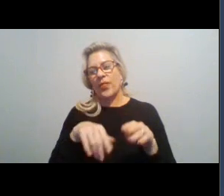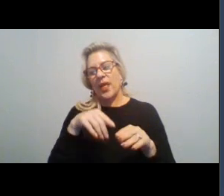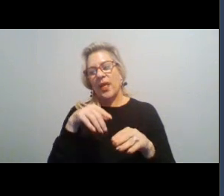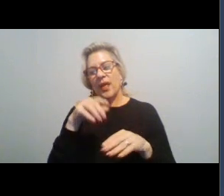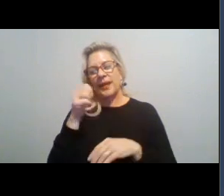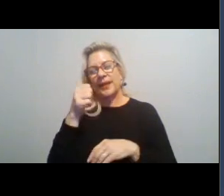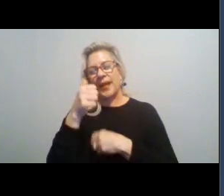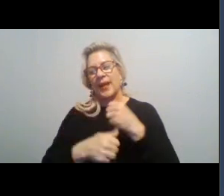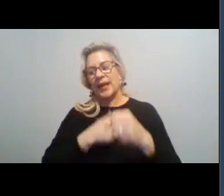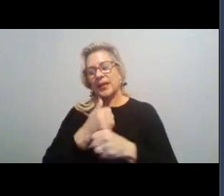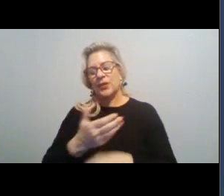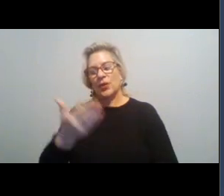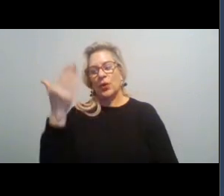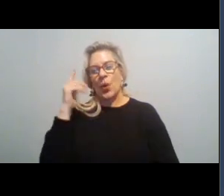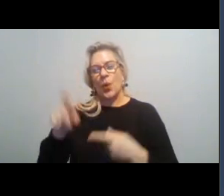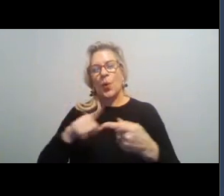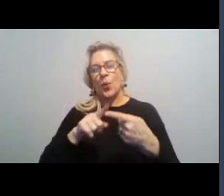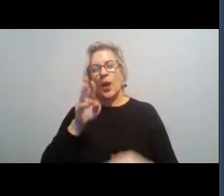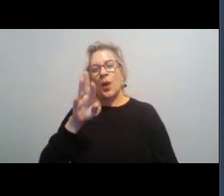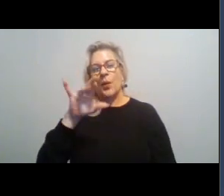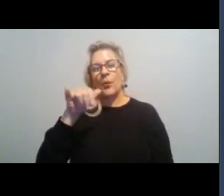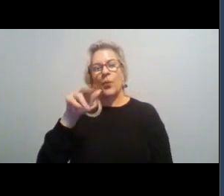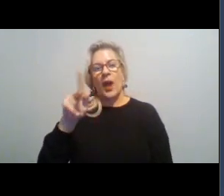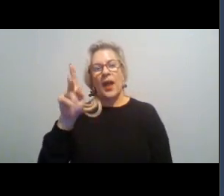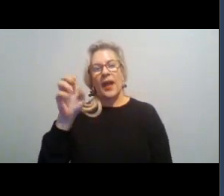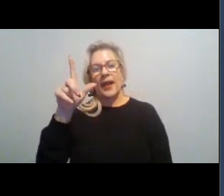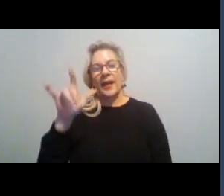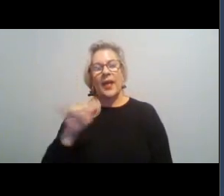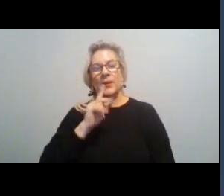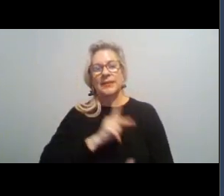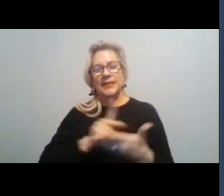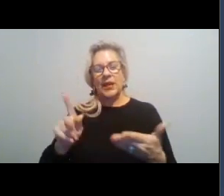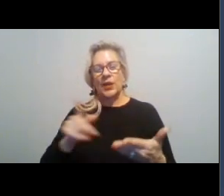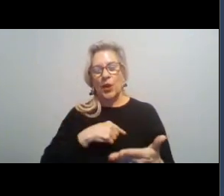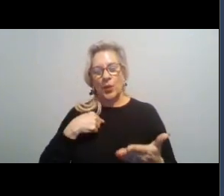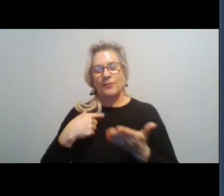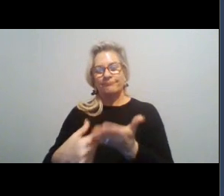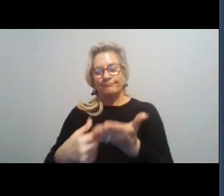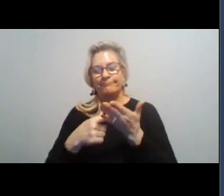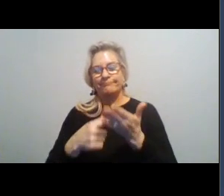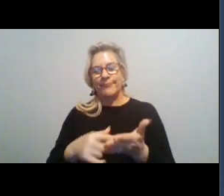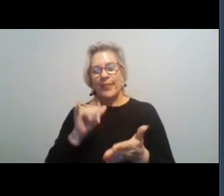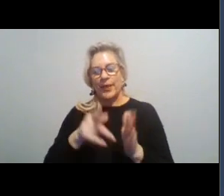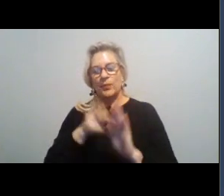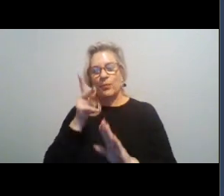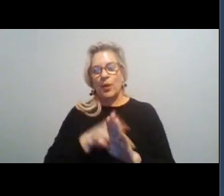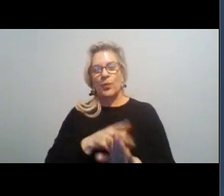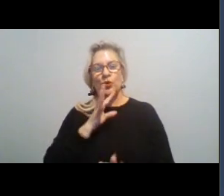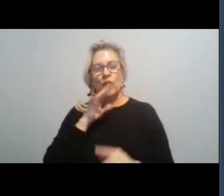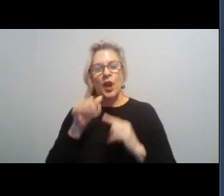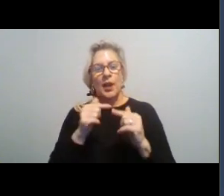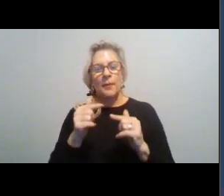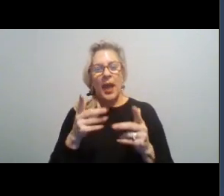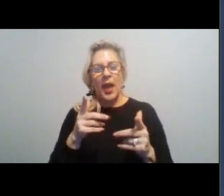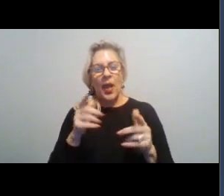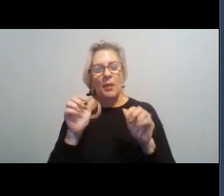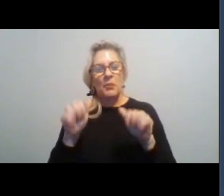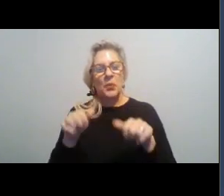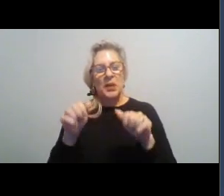when Brian Kelly was Secretary Kelly, we were talking about this program, and he was talking about the potential for transformational